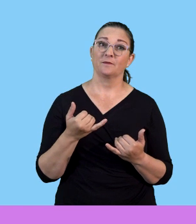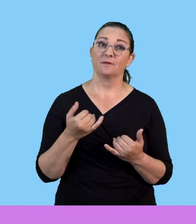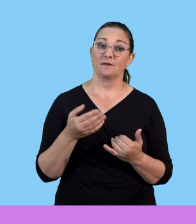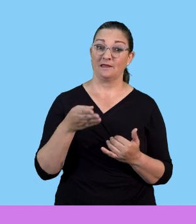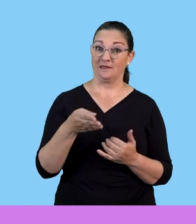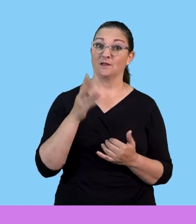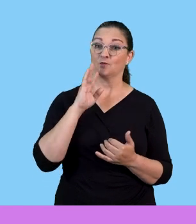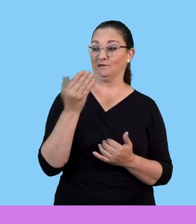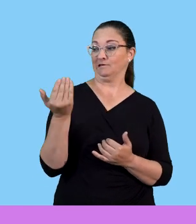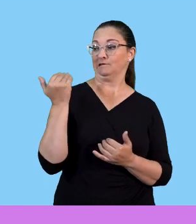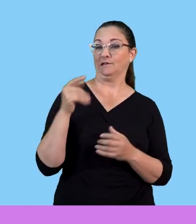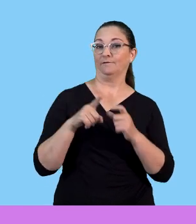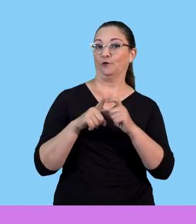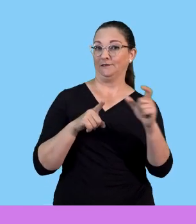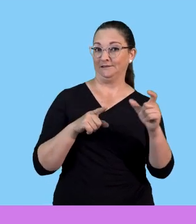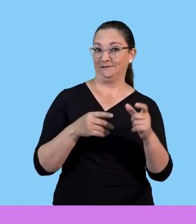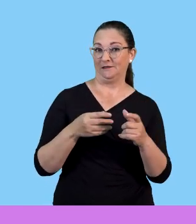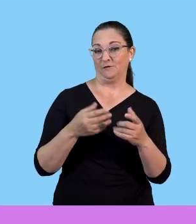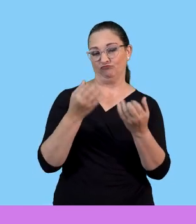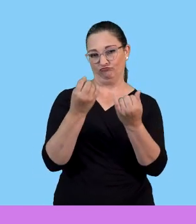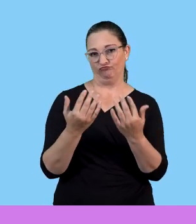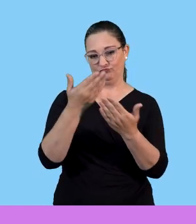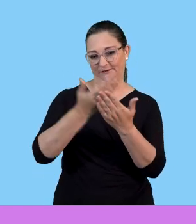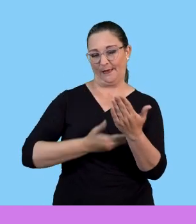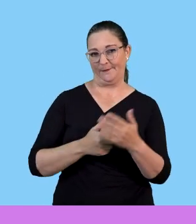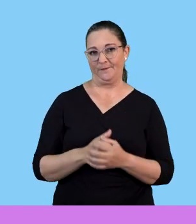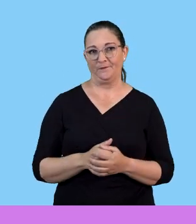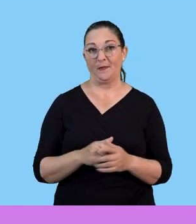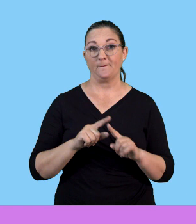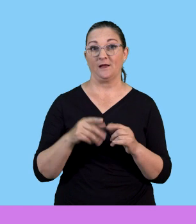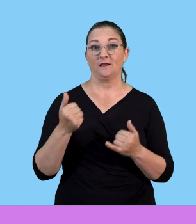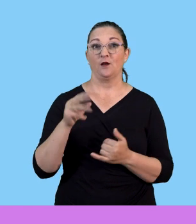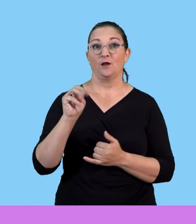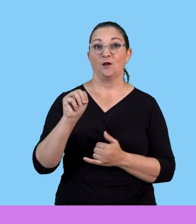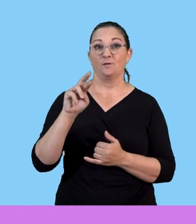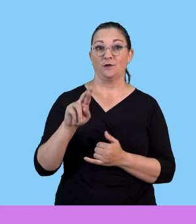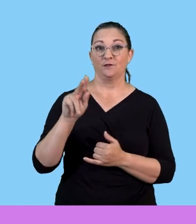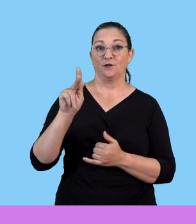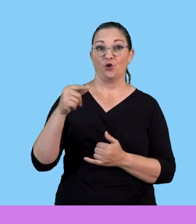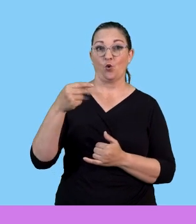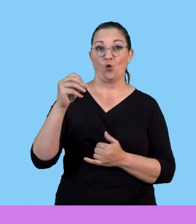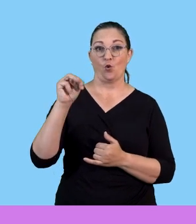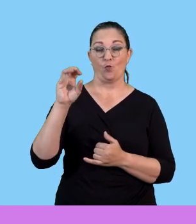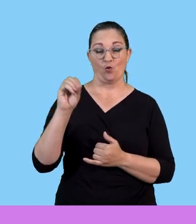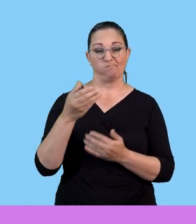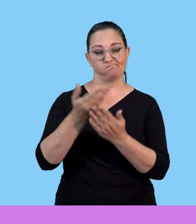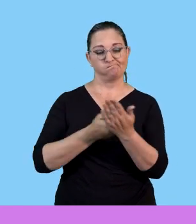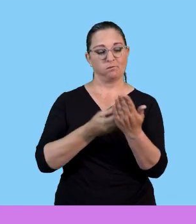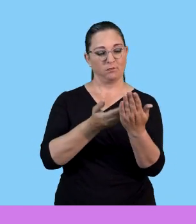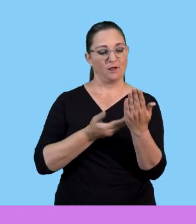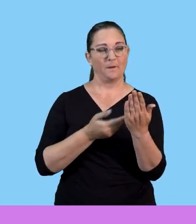been December's invoice. Let's look at the question. Mr. Khomo received the following